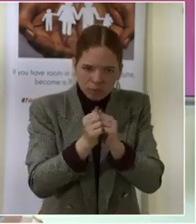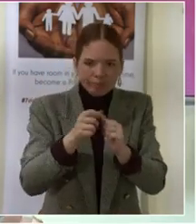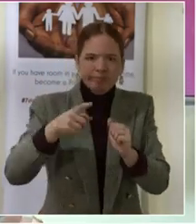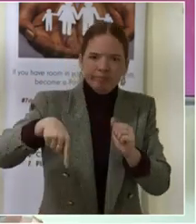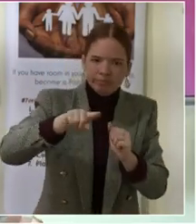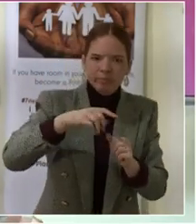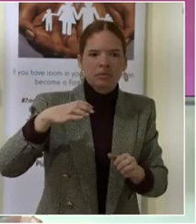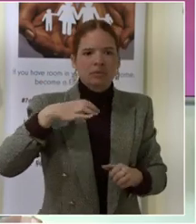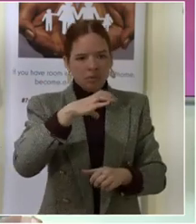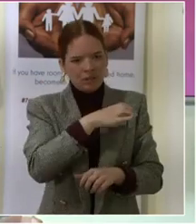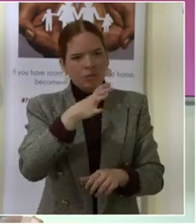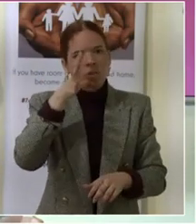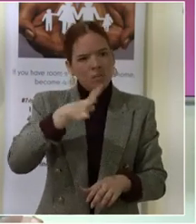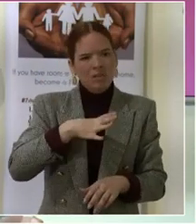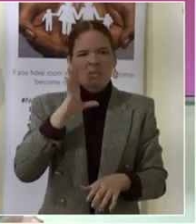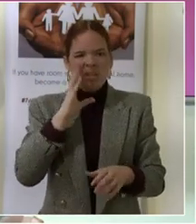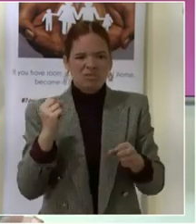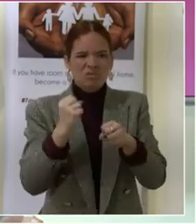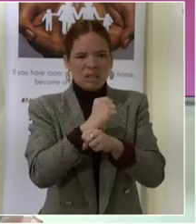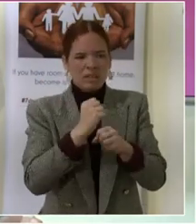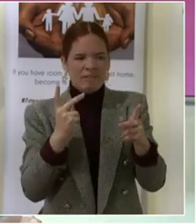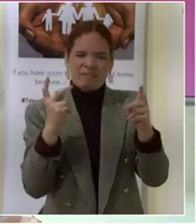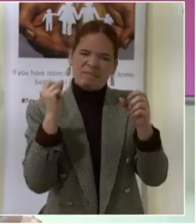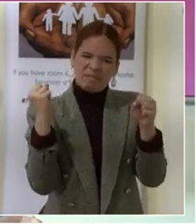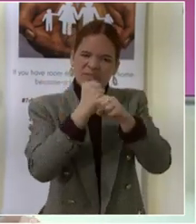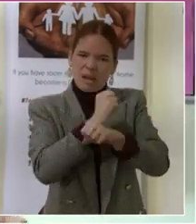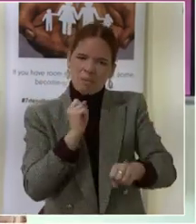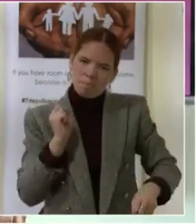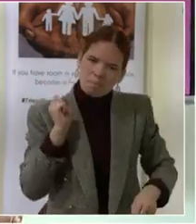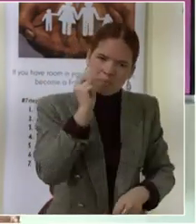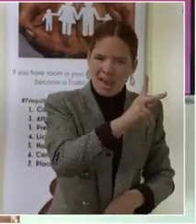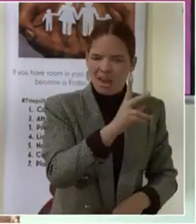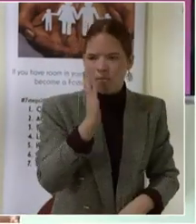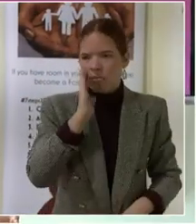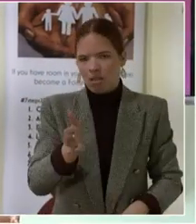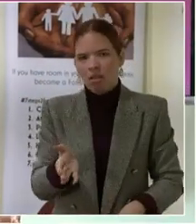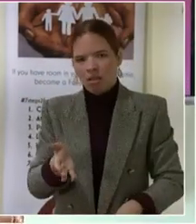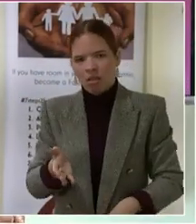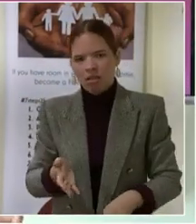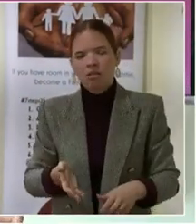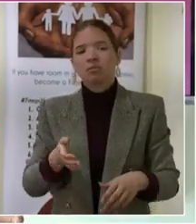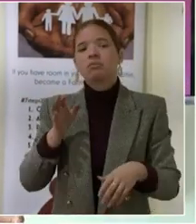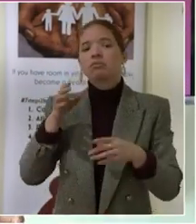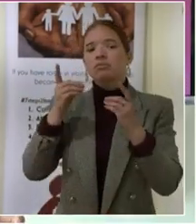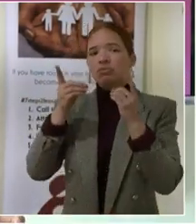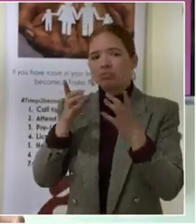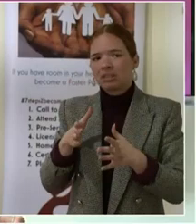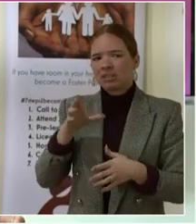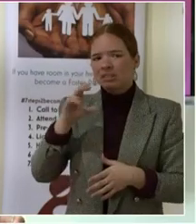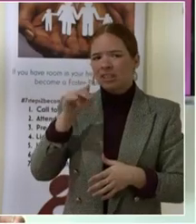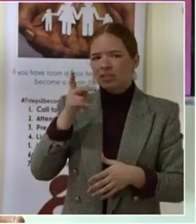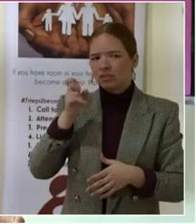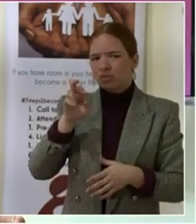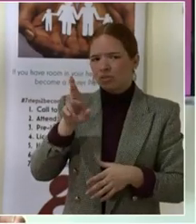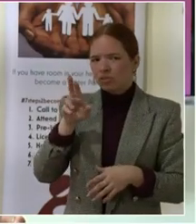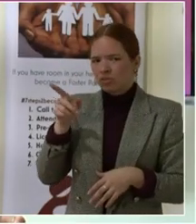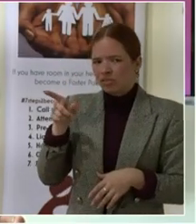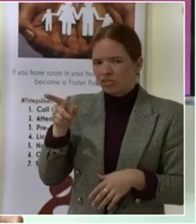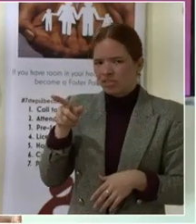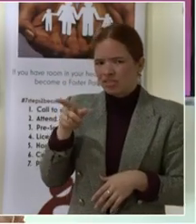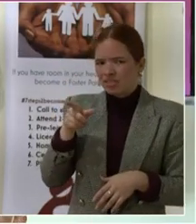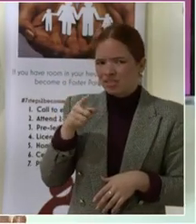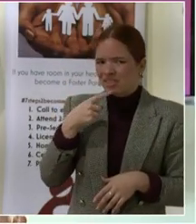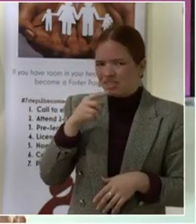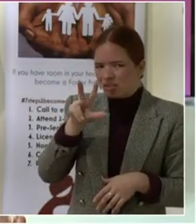fight back. Yes. Director Hunter, you mentioned, I believe it was 250 organizations that